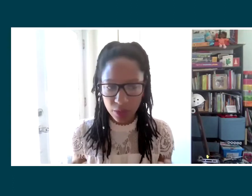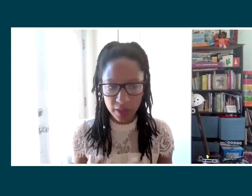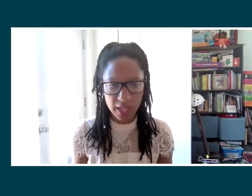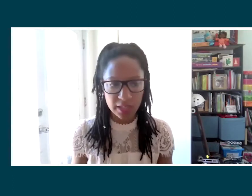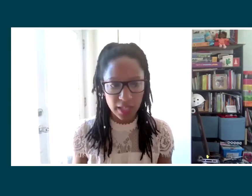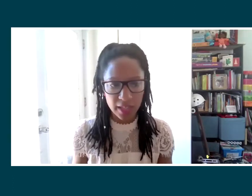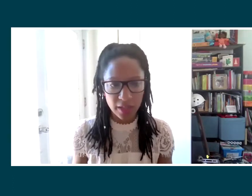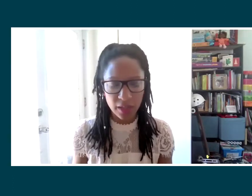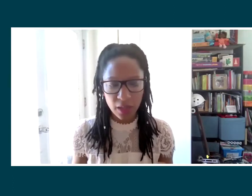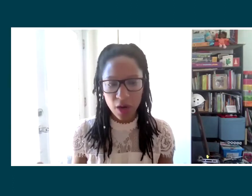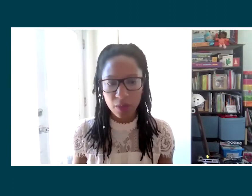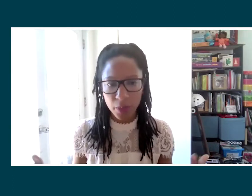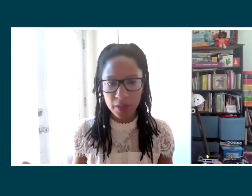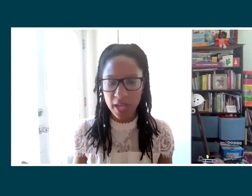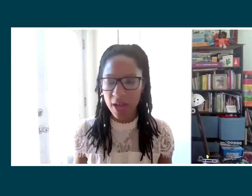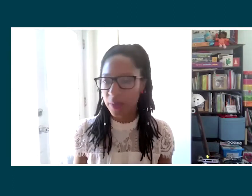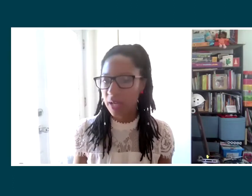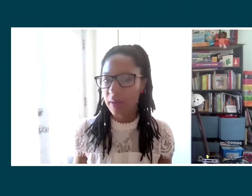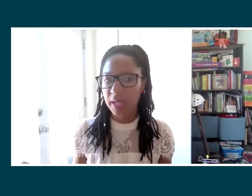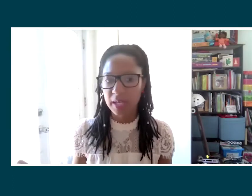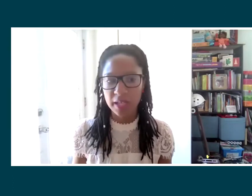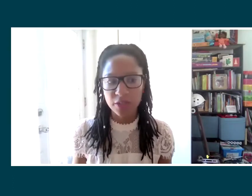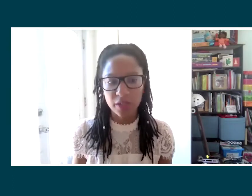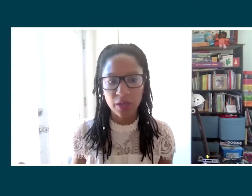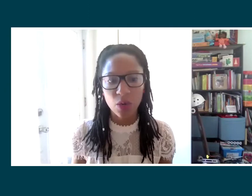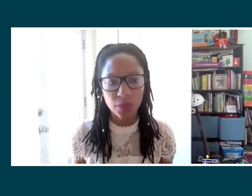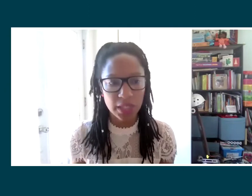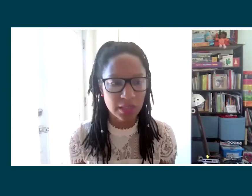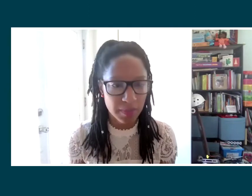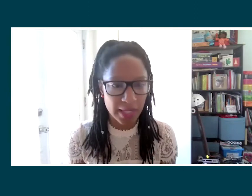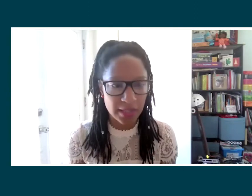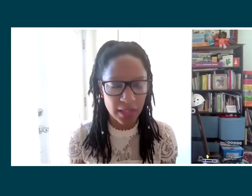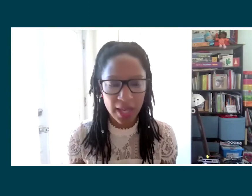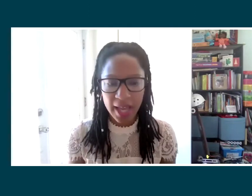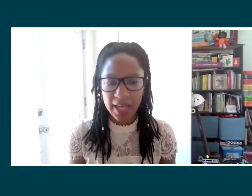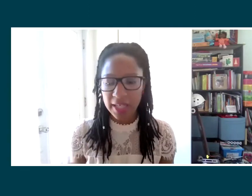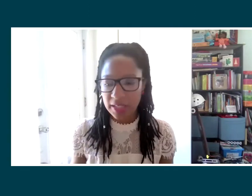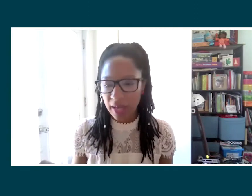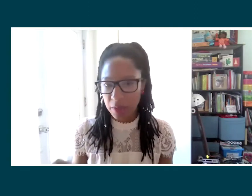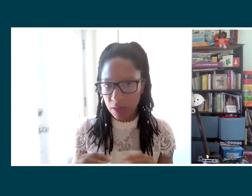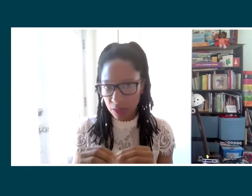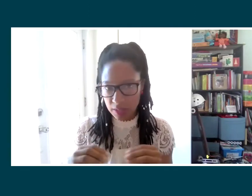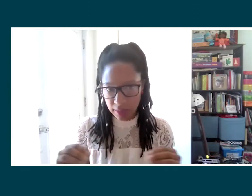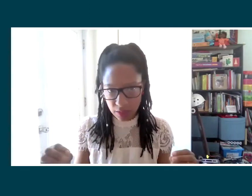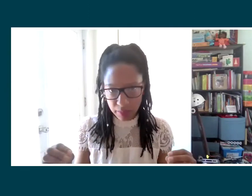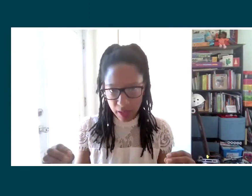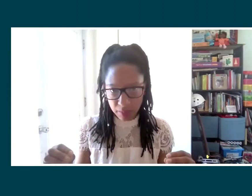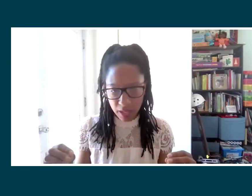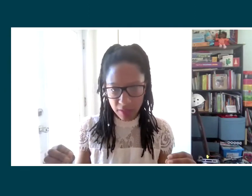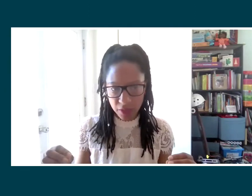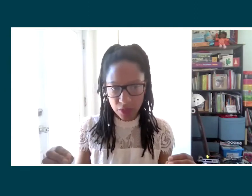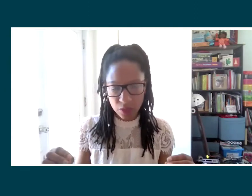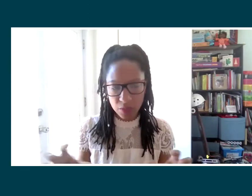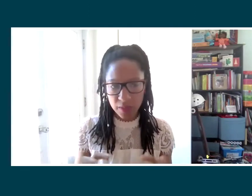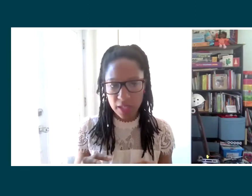constantly co-creating together are important to how we come and enter and hold this space. At any time, you can go down to the